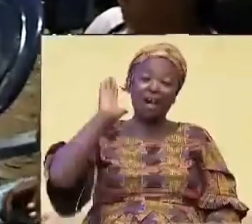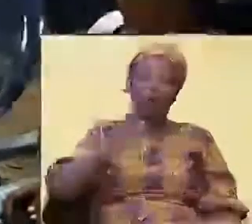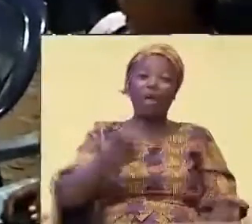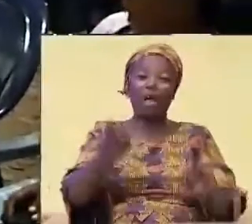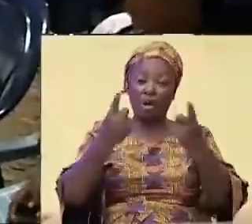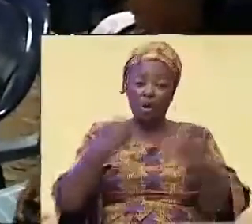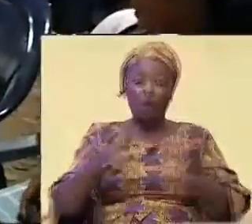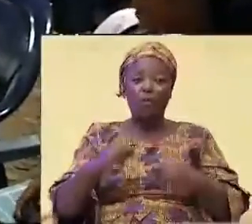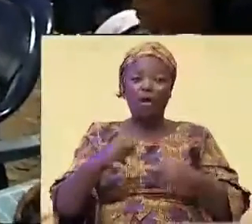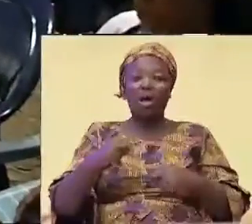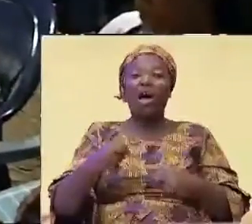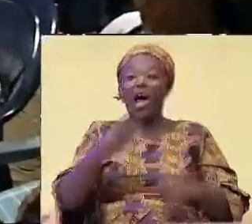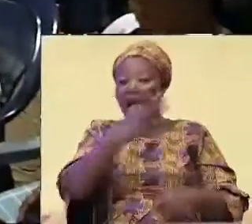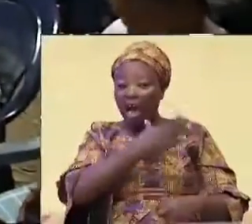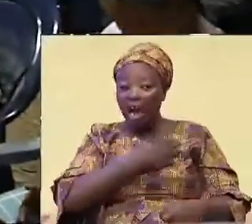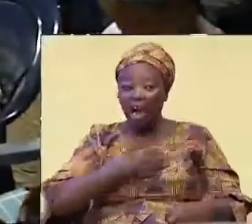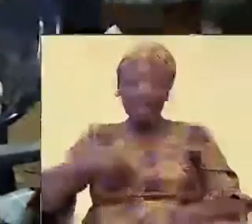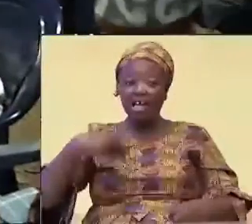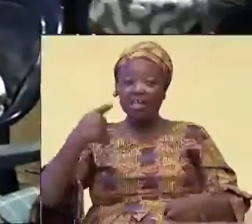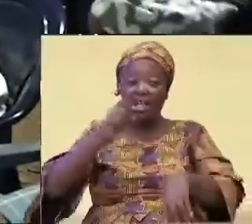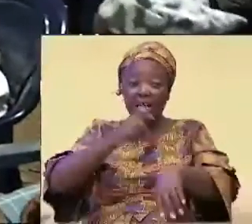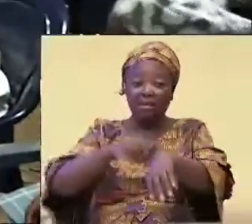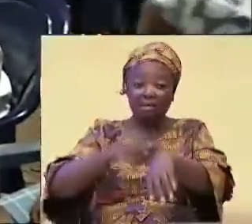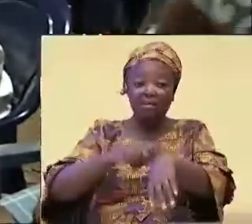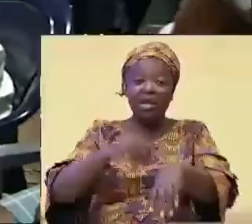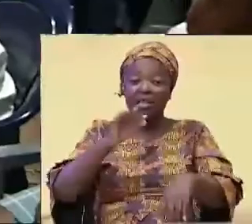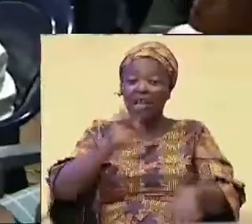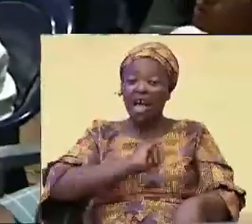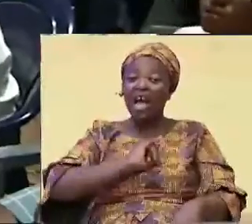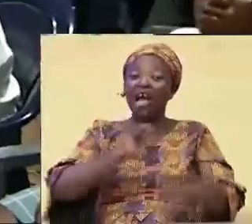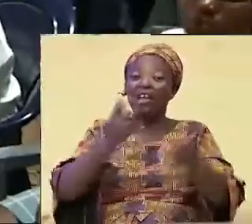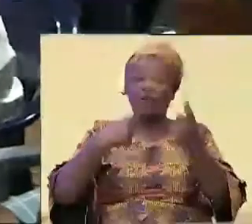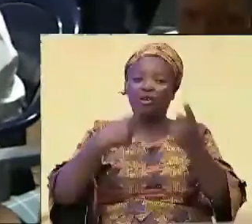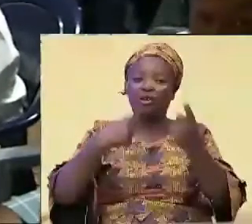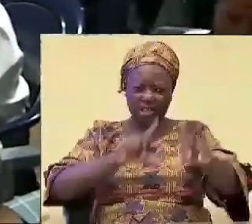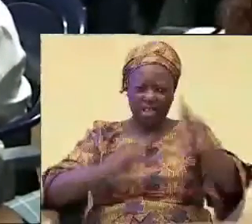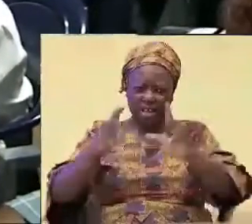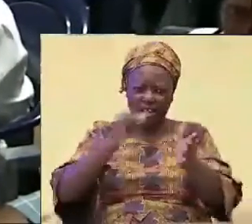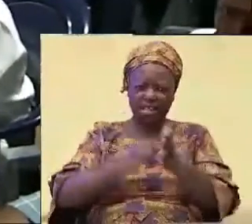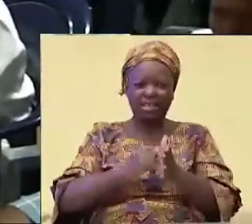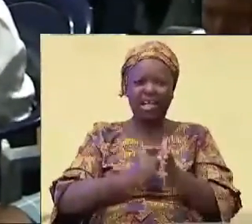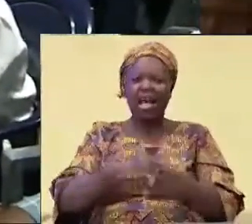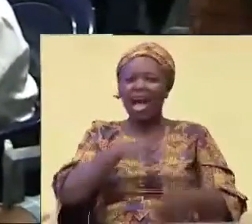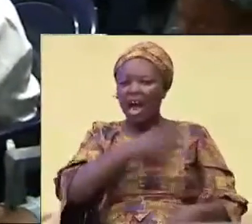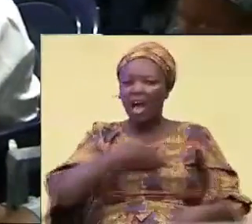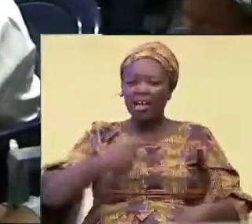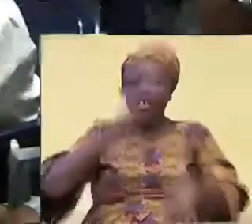come. And the moment I come, say it, the moment I come,